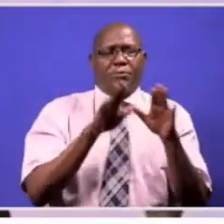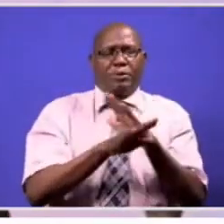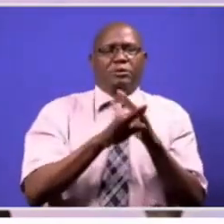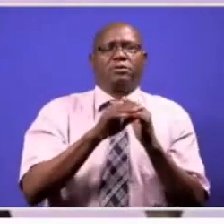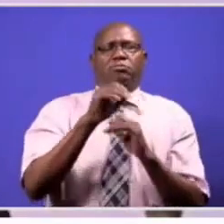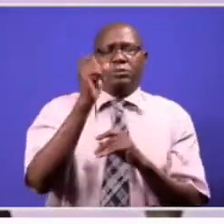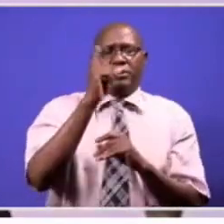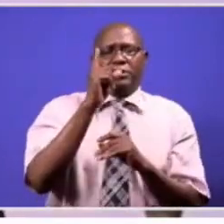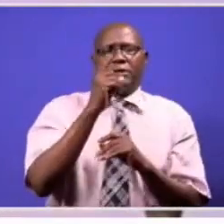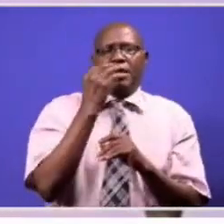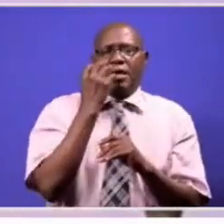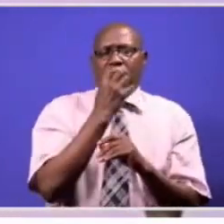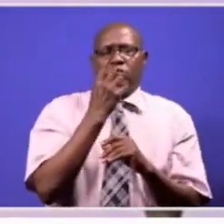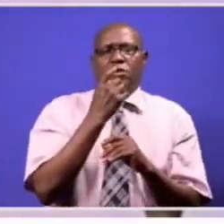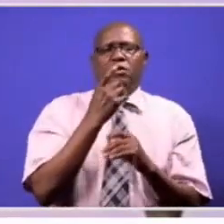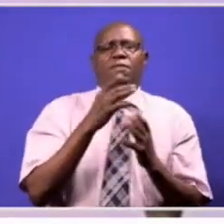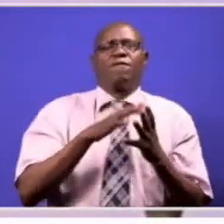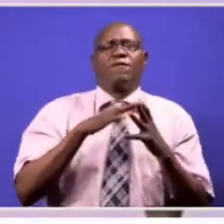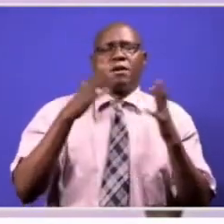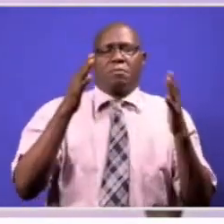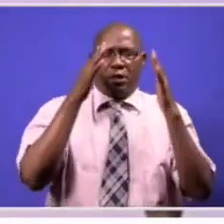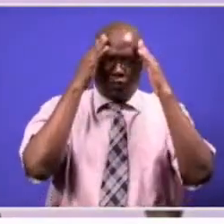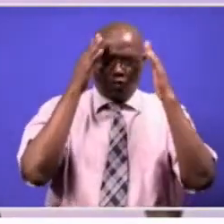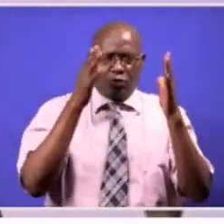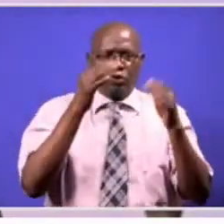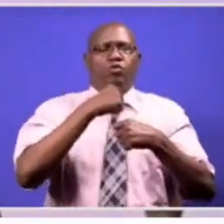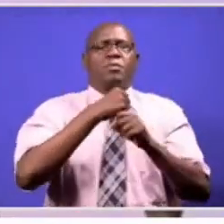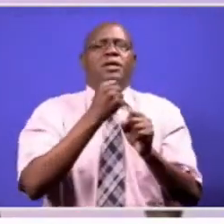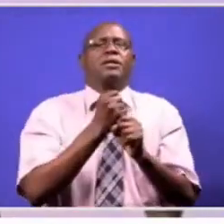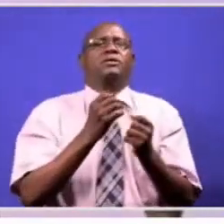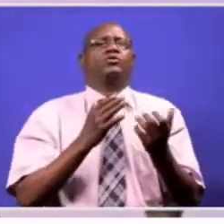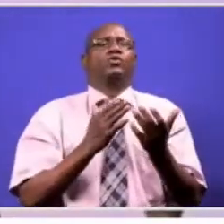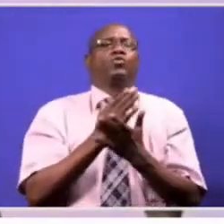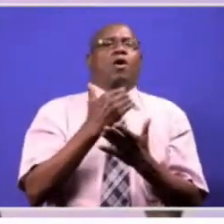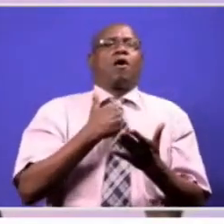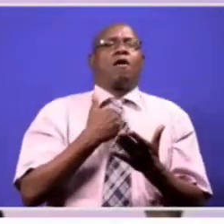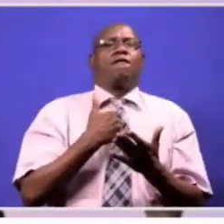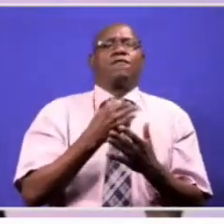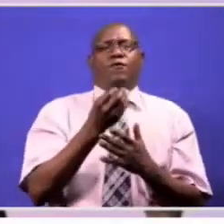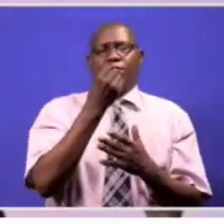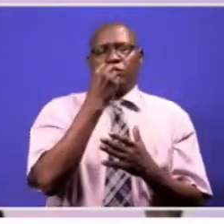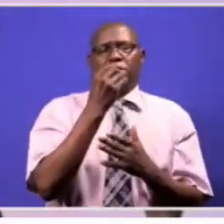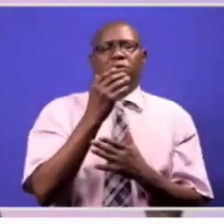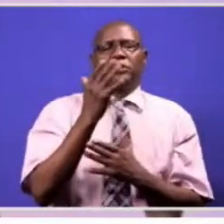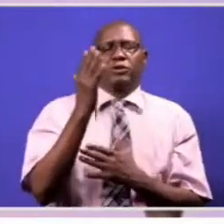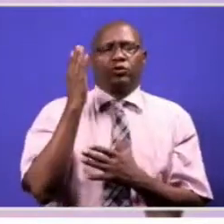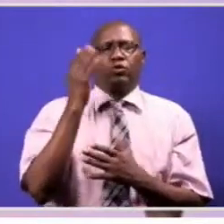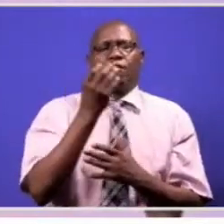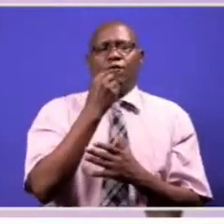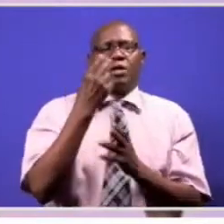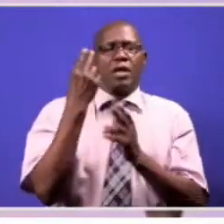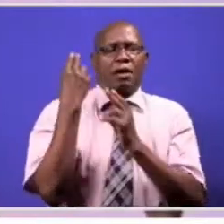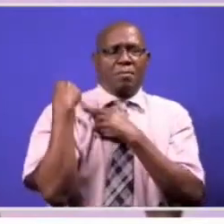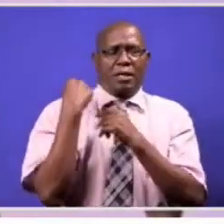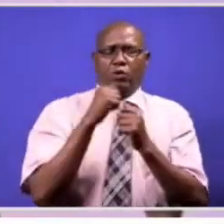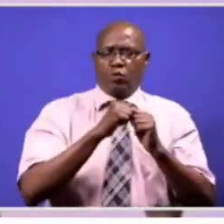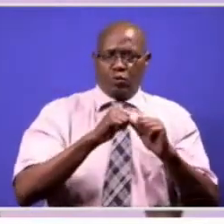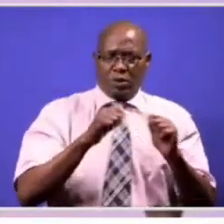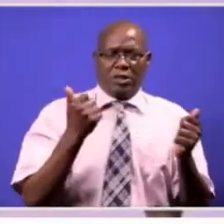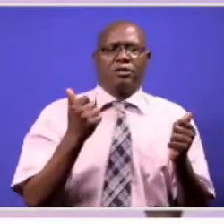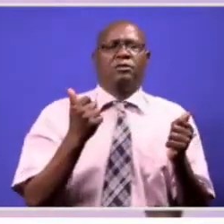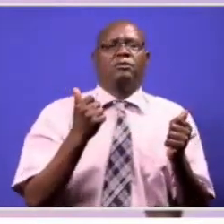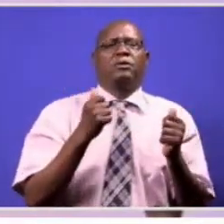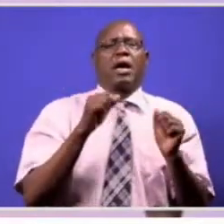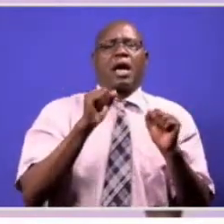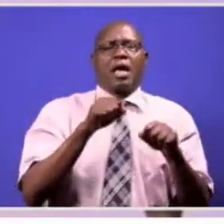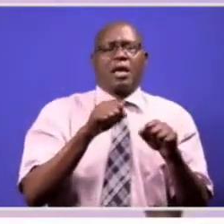Rigathi Gachagua is very much committed to ensure that we have food security and food reliability so that we can be able to feed